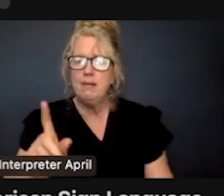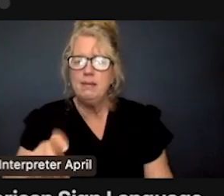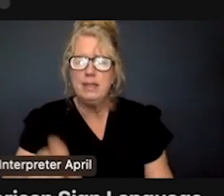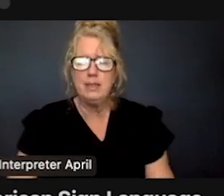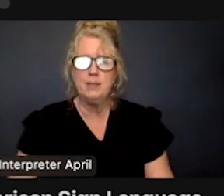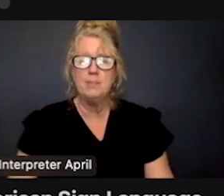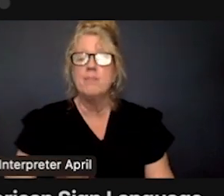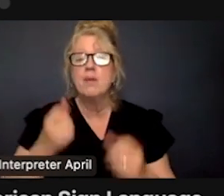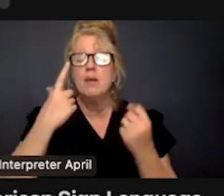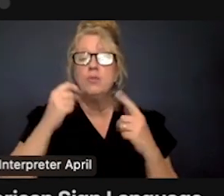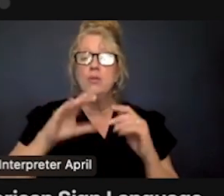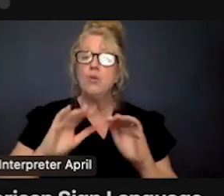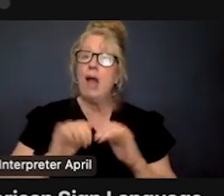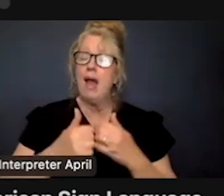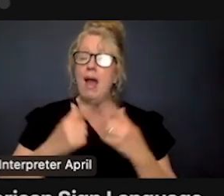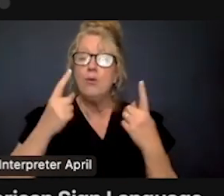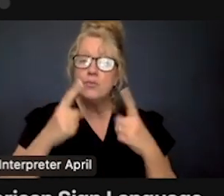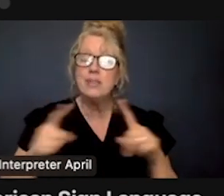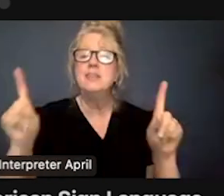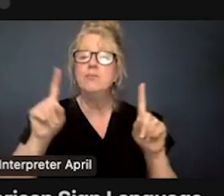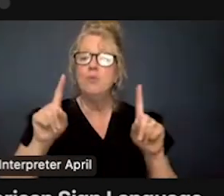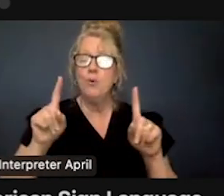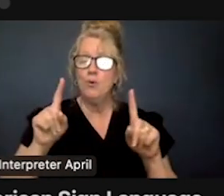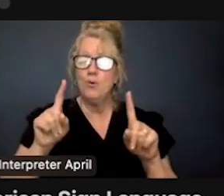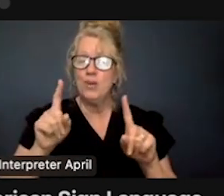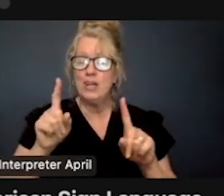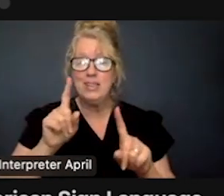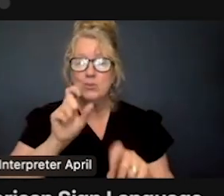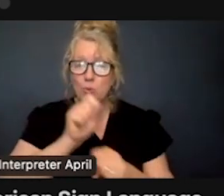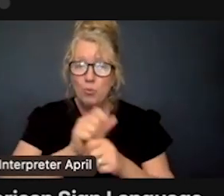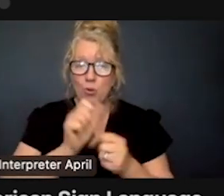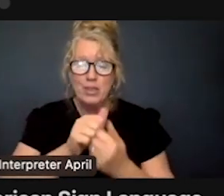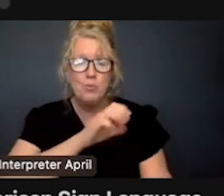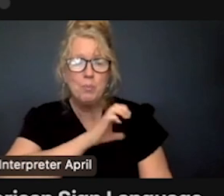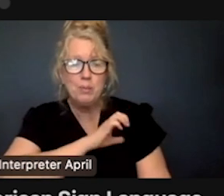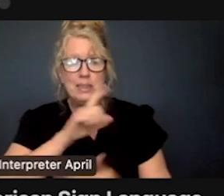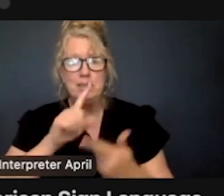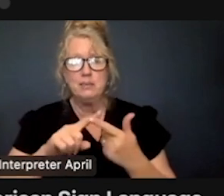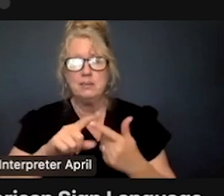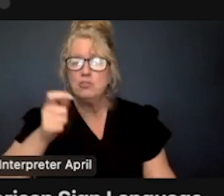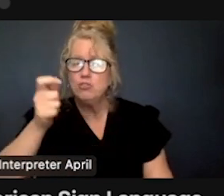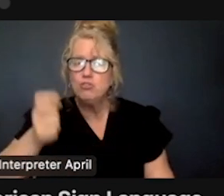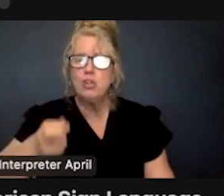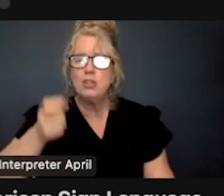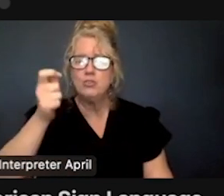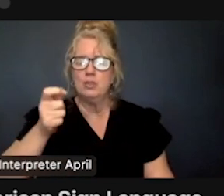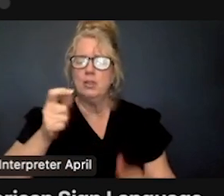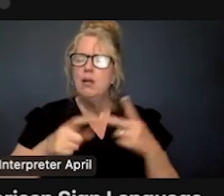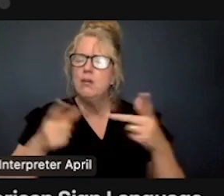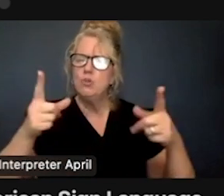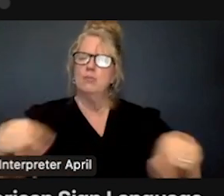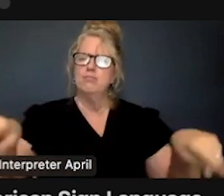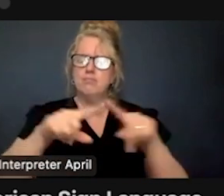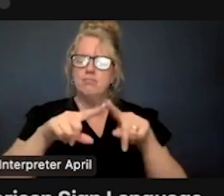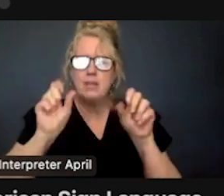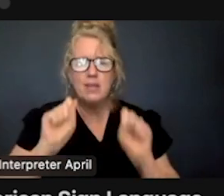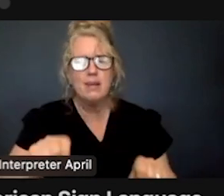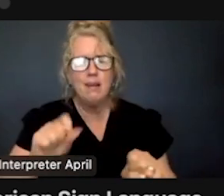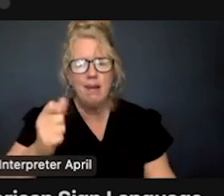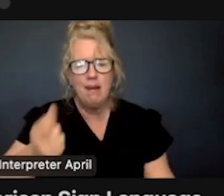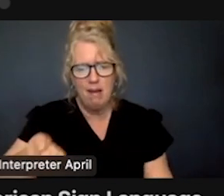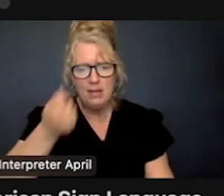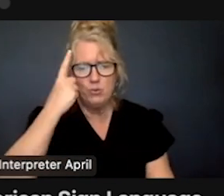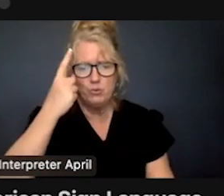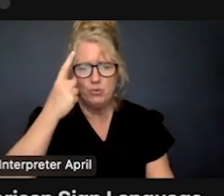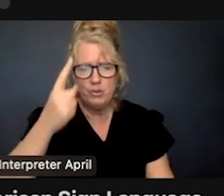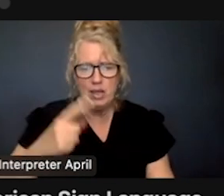way that we're successful is working with police, working with judges, getting everybody to understand that when you're